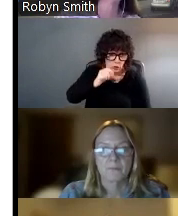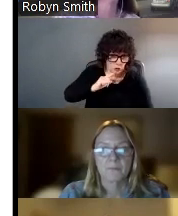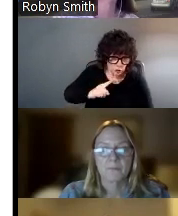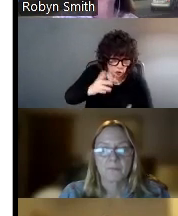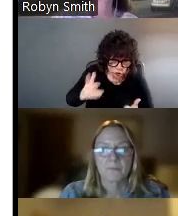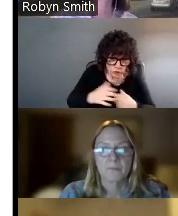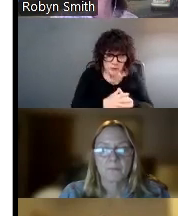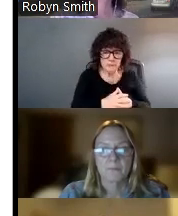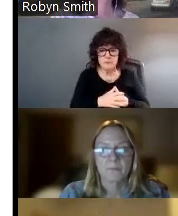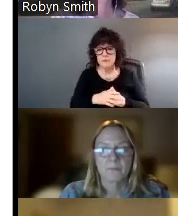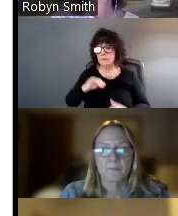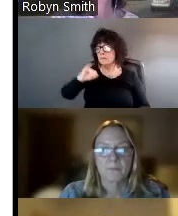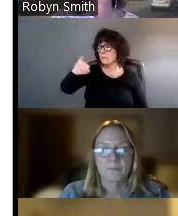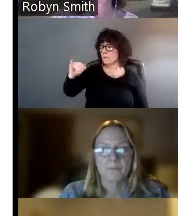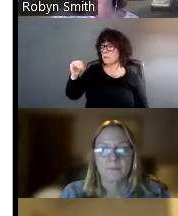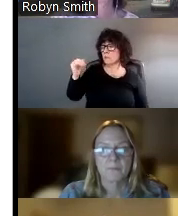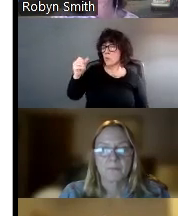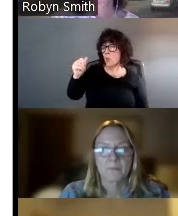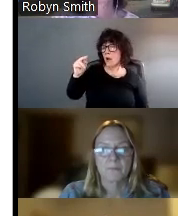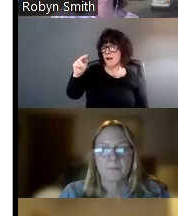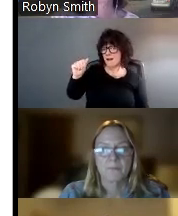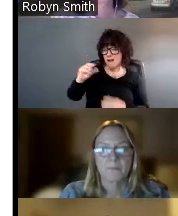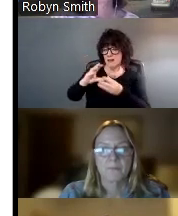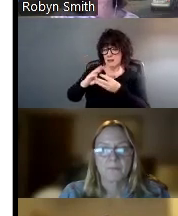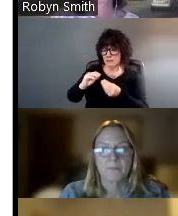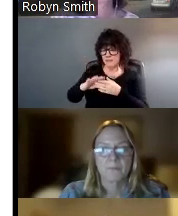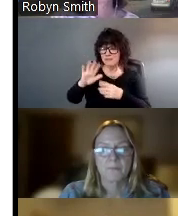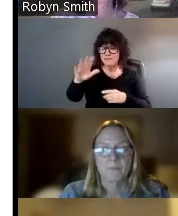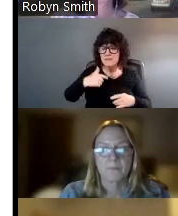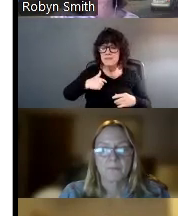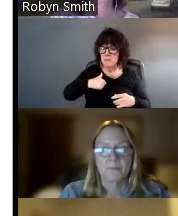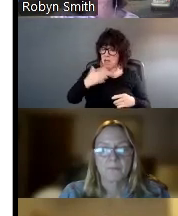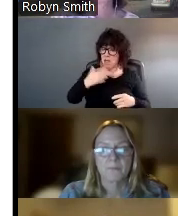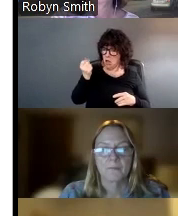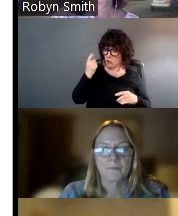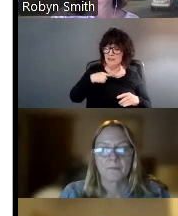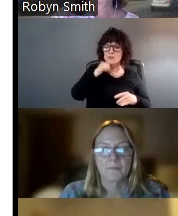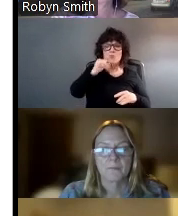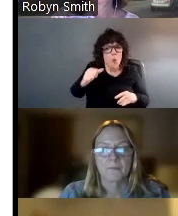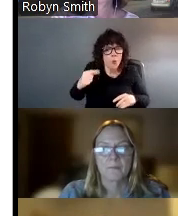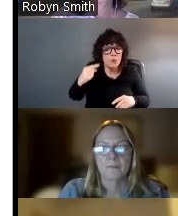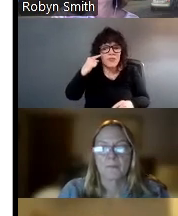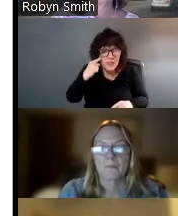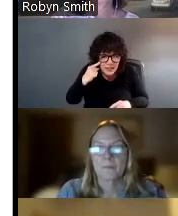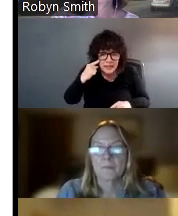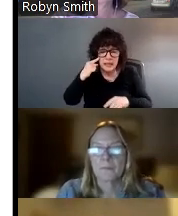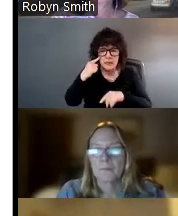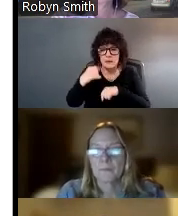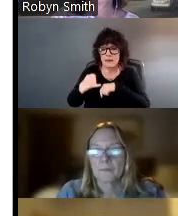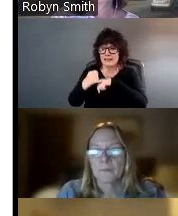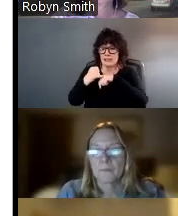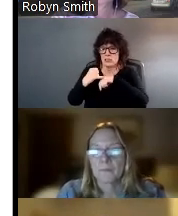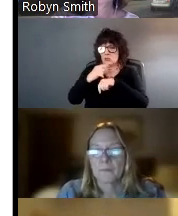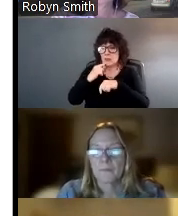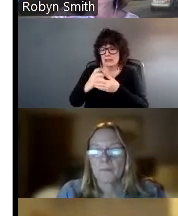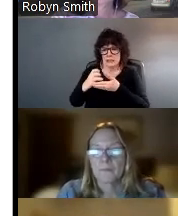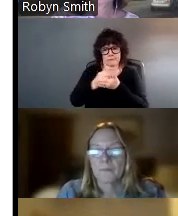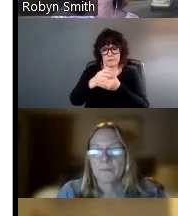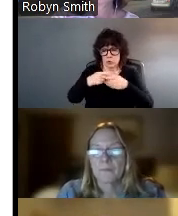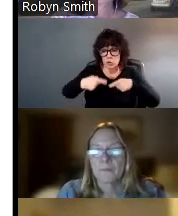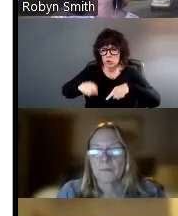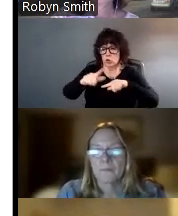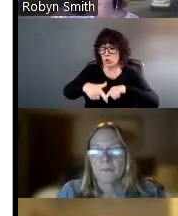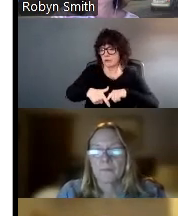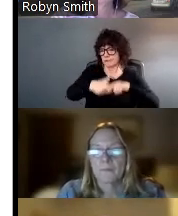So you can take advantage of having if you want a pause on the majority of your